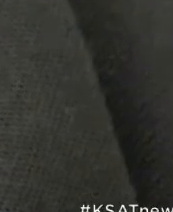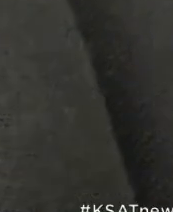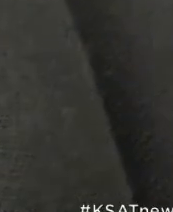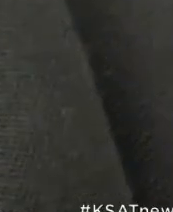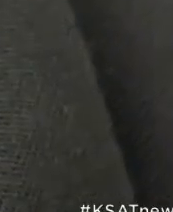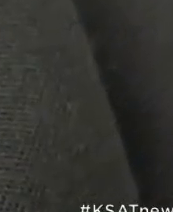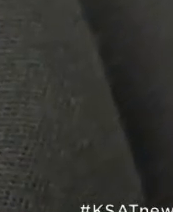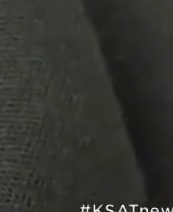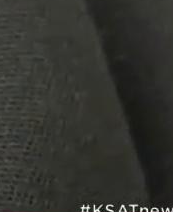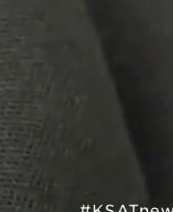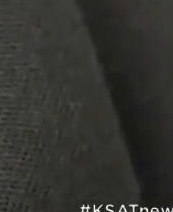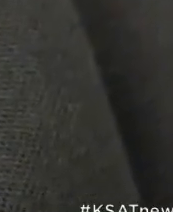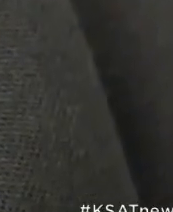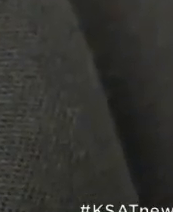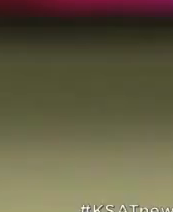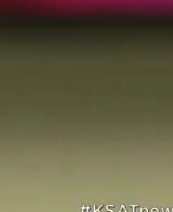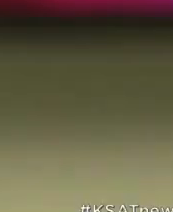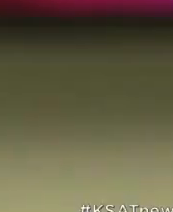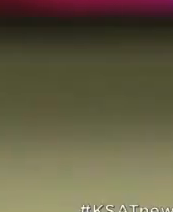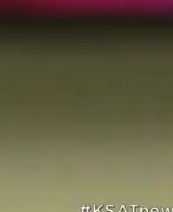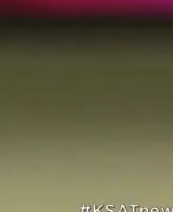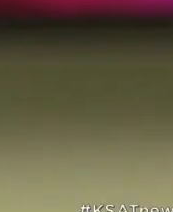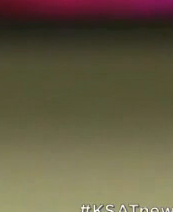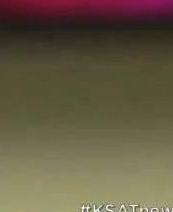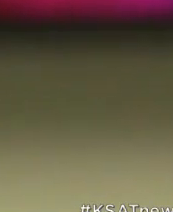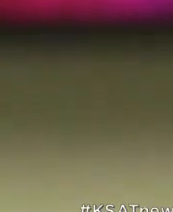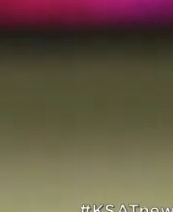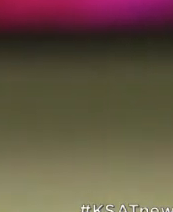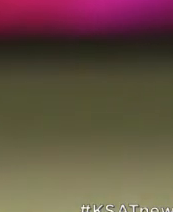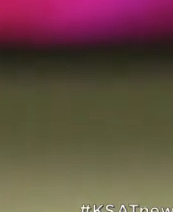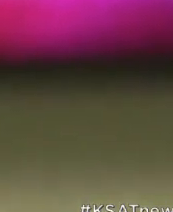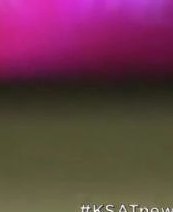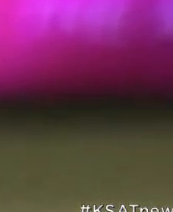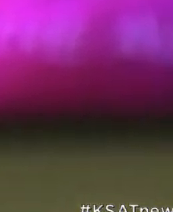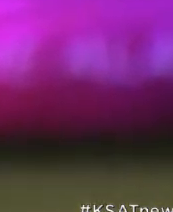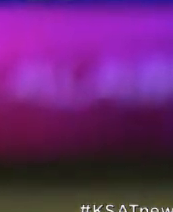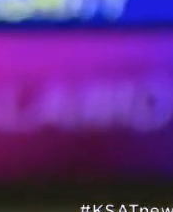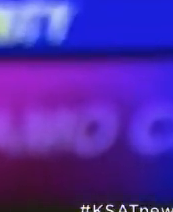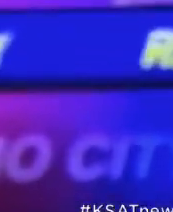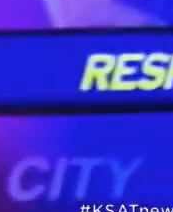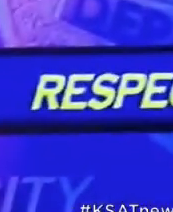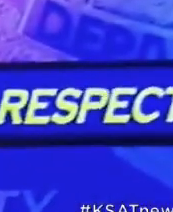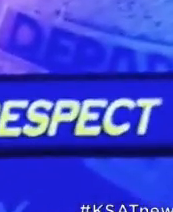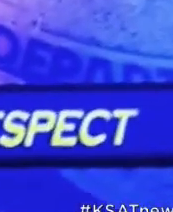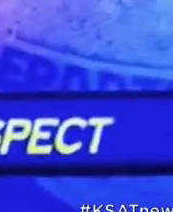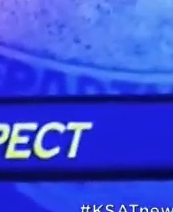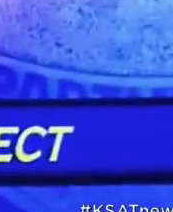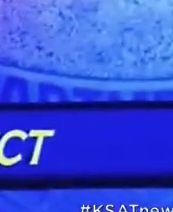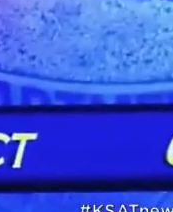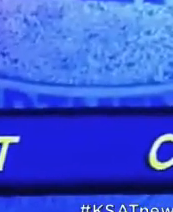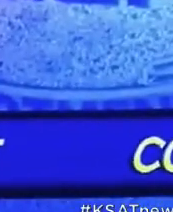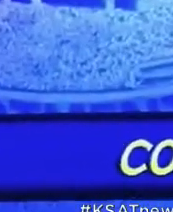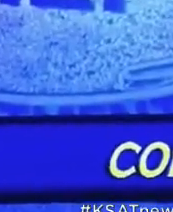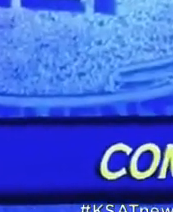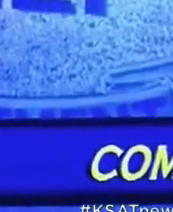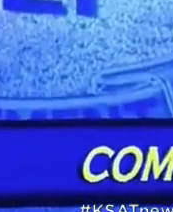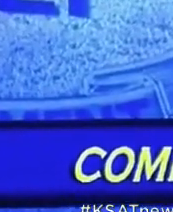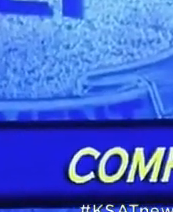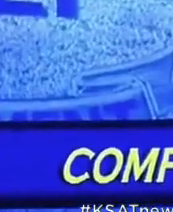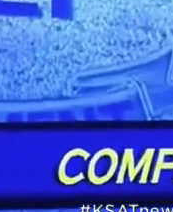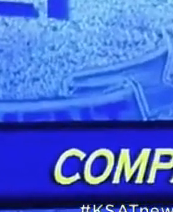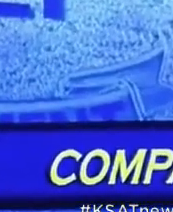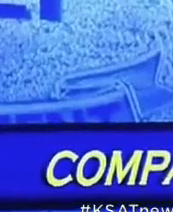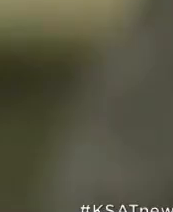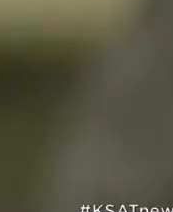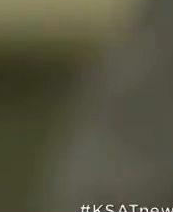Multiple sources confirm Trevino will retire from the department effective end of business tomorrow. Trevino served as interim chief